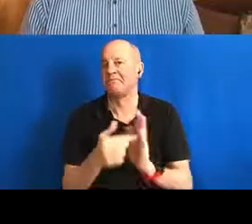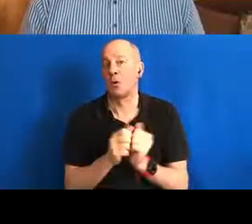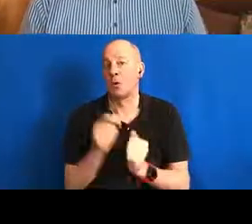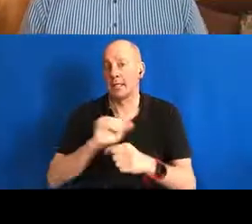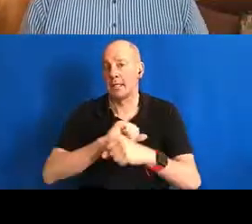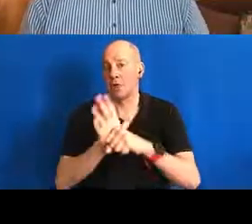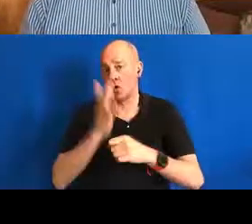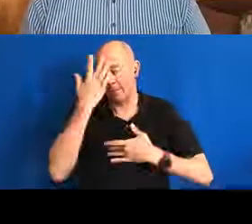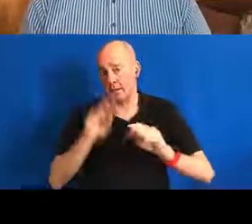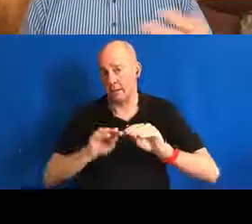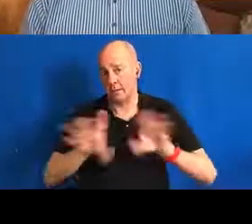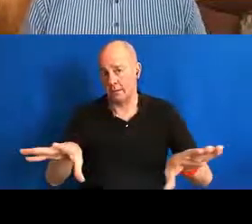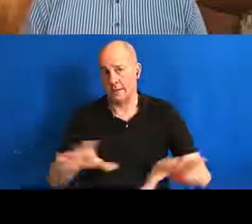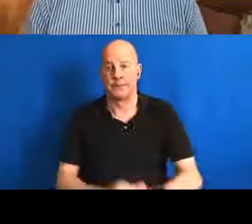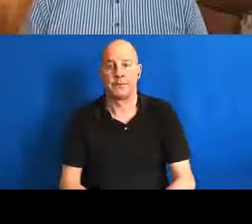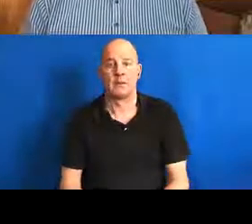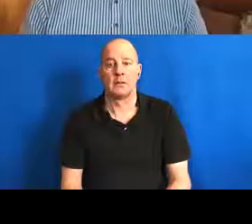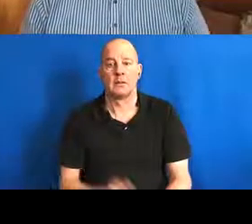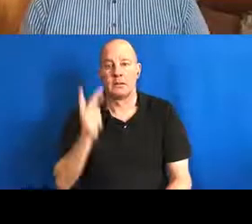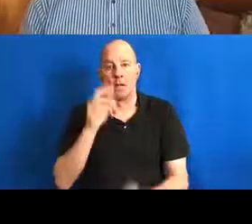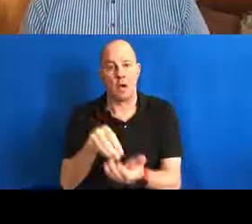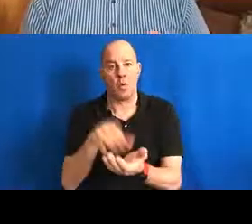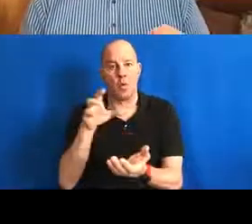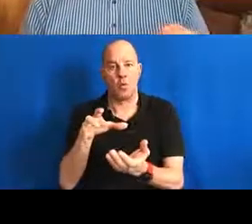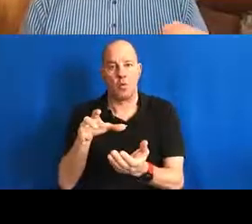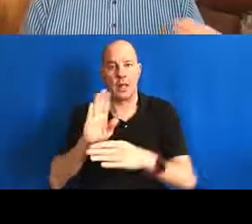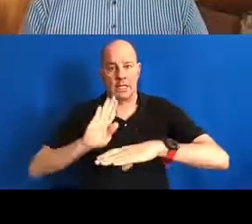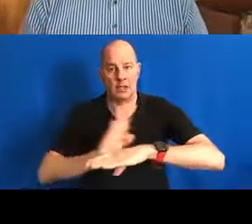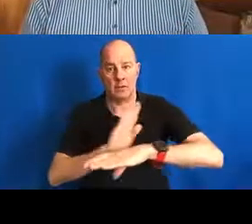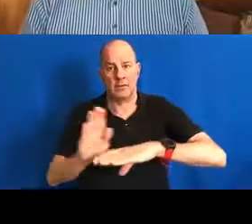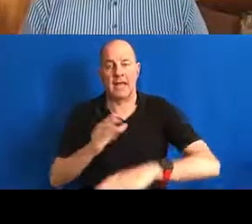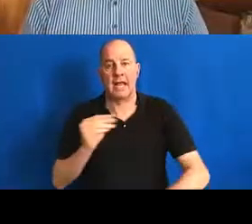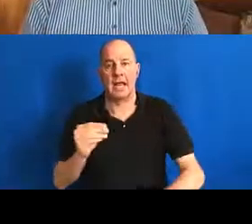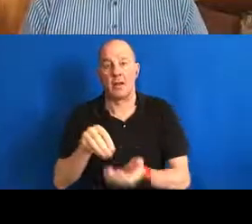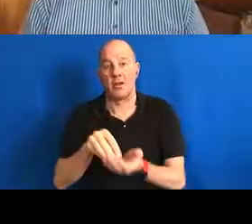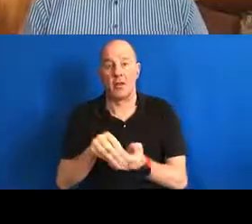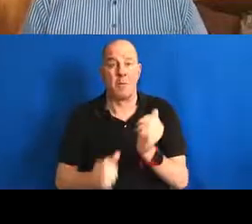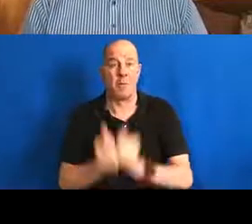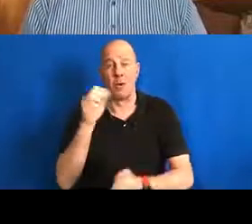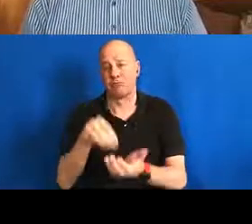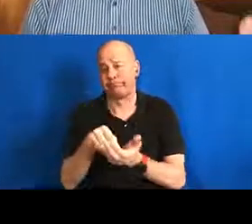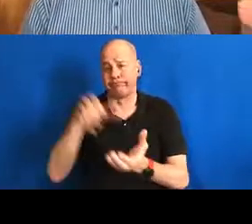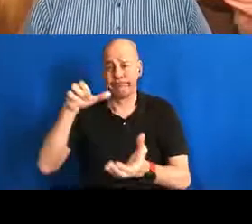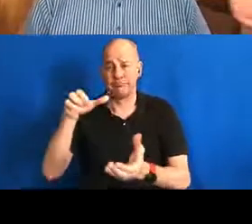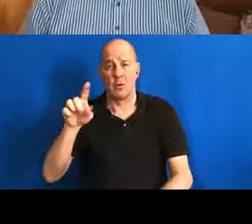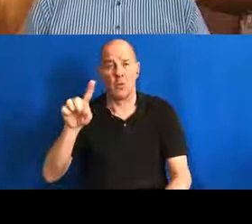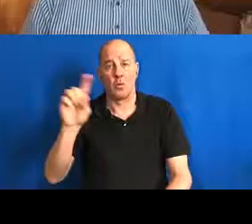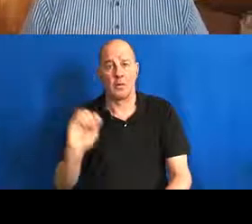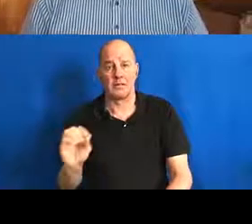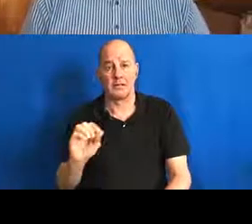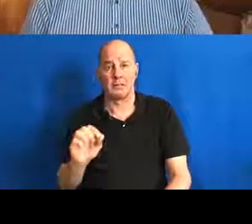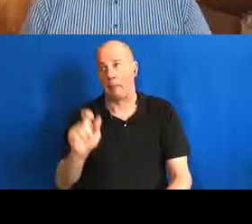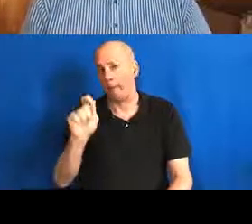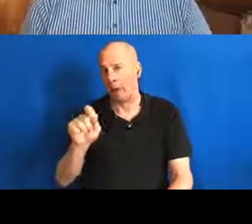pandemic, wealthy corporations and the wealthiest 1% or